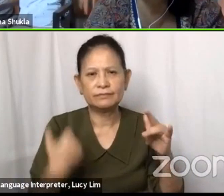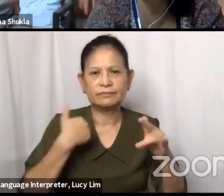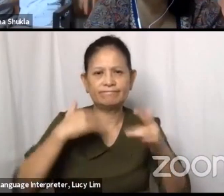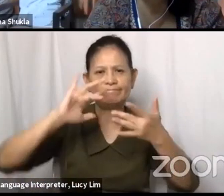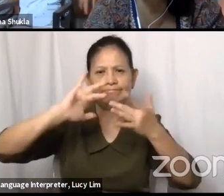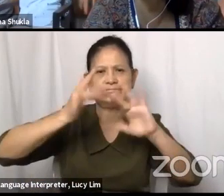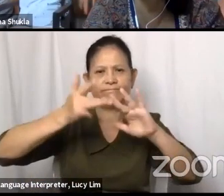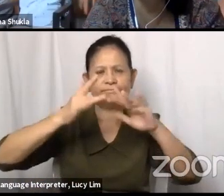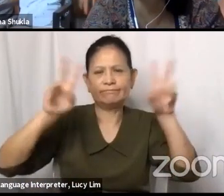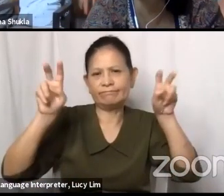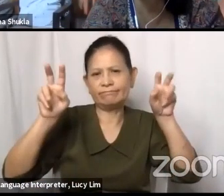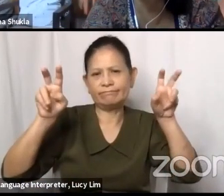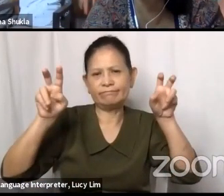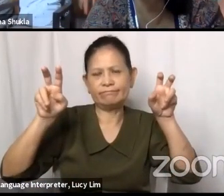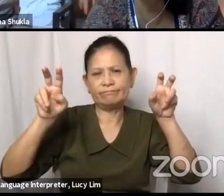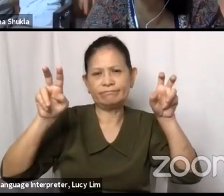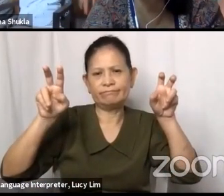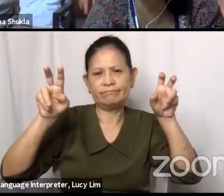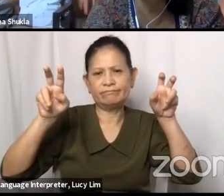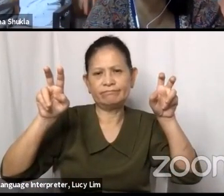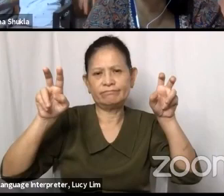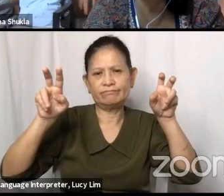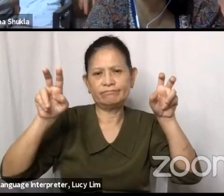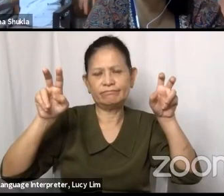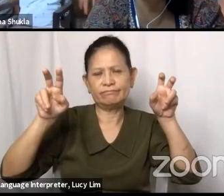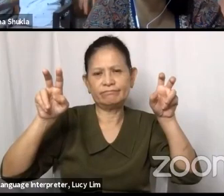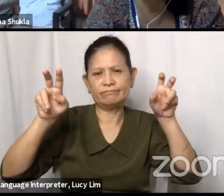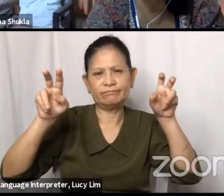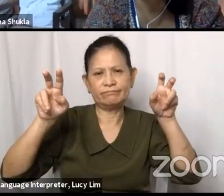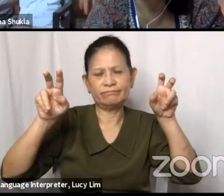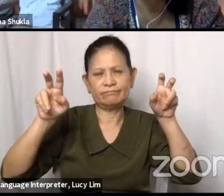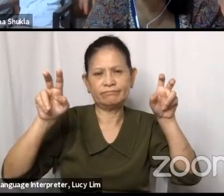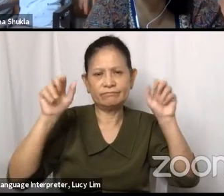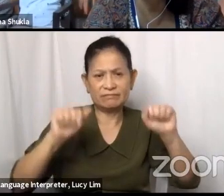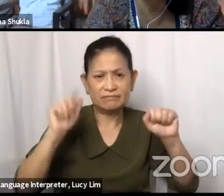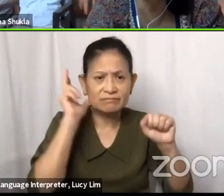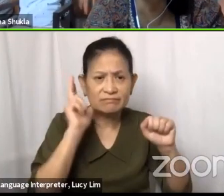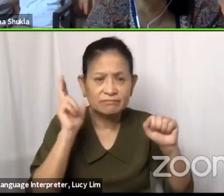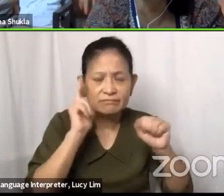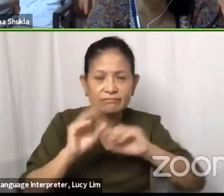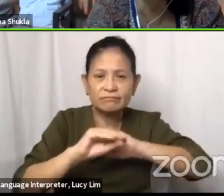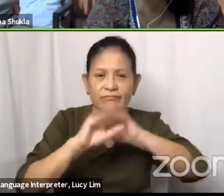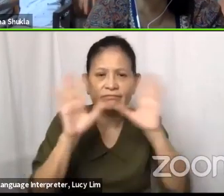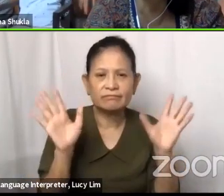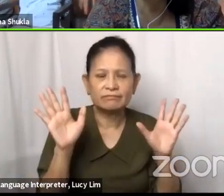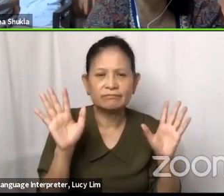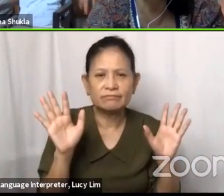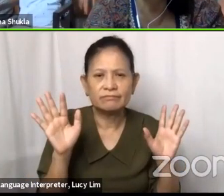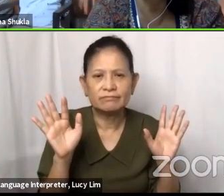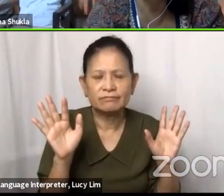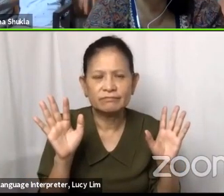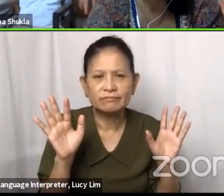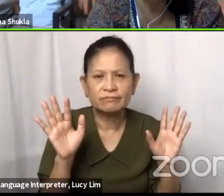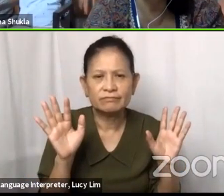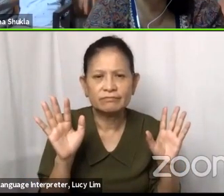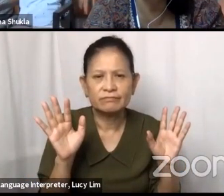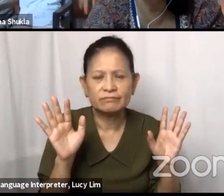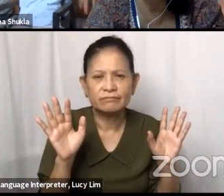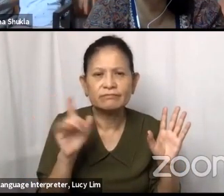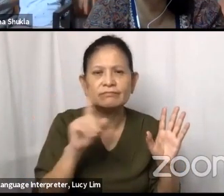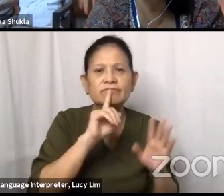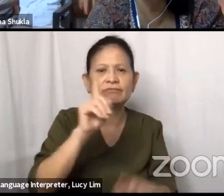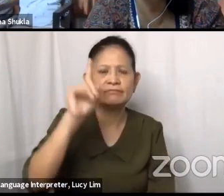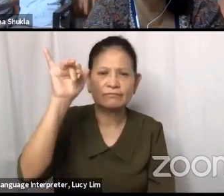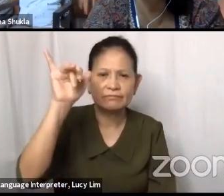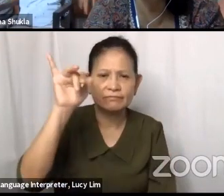internet issue, I think. Okay. Issue. Can everyone hear me clearly? Yes, now we can hear you. Yeah, okay. Well, yes,